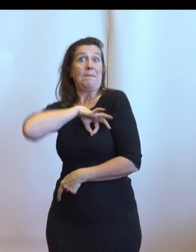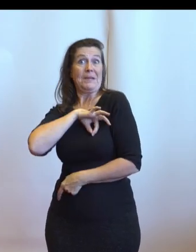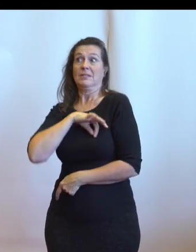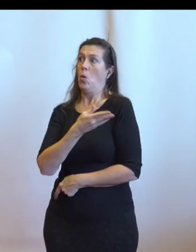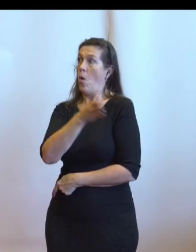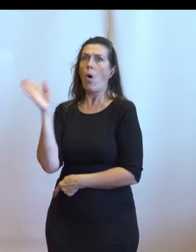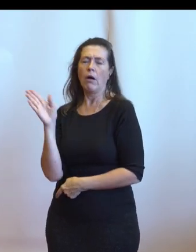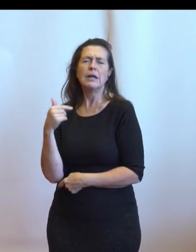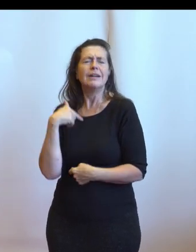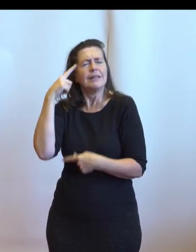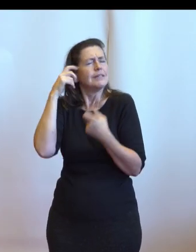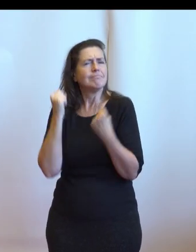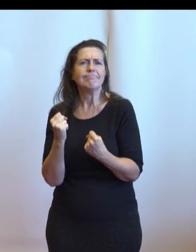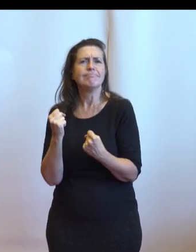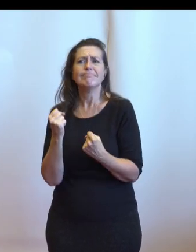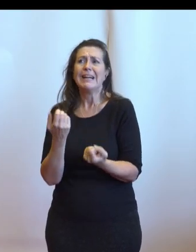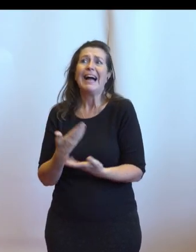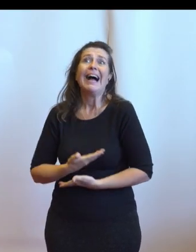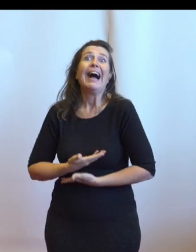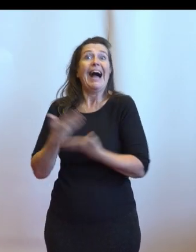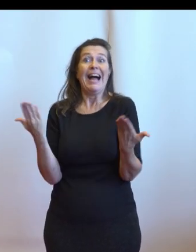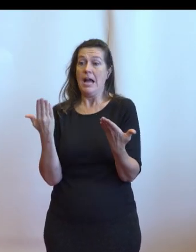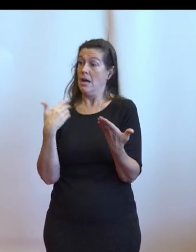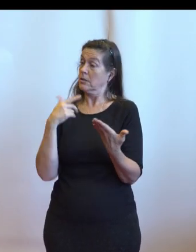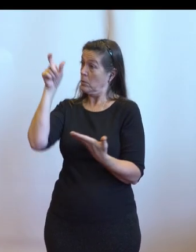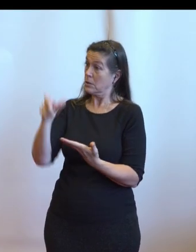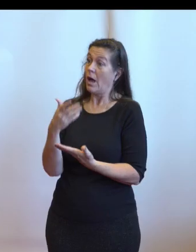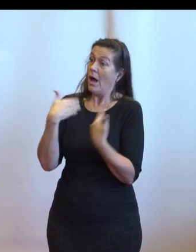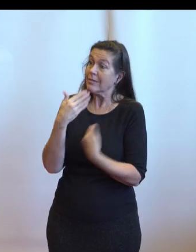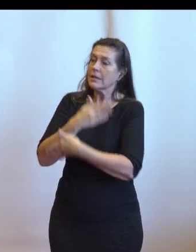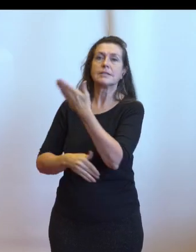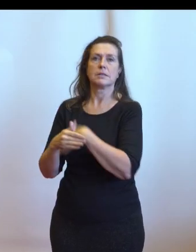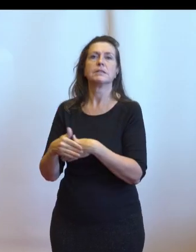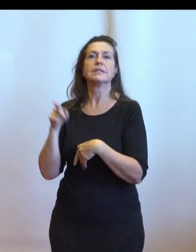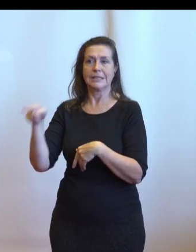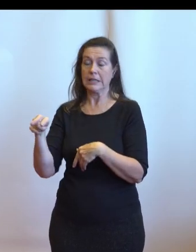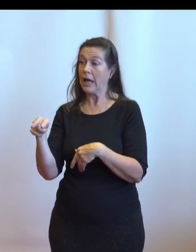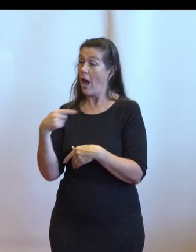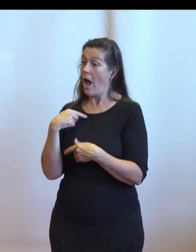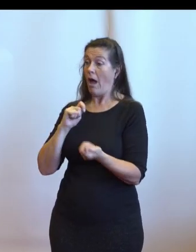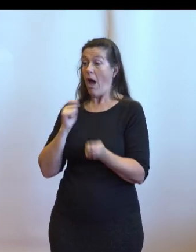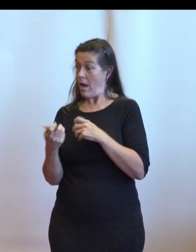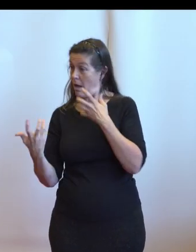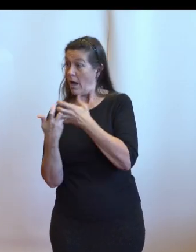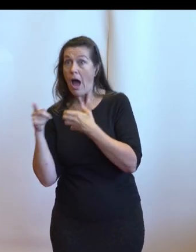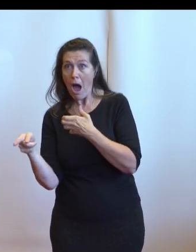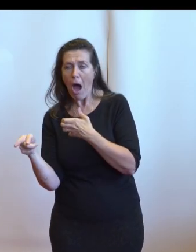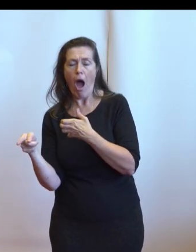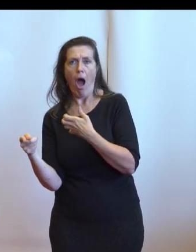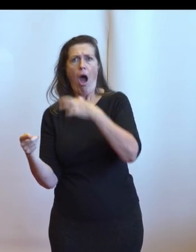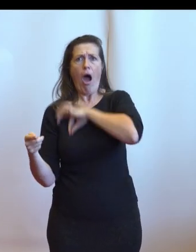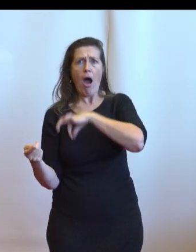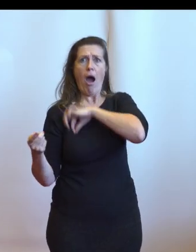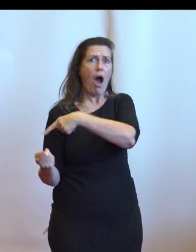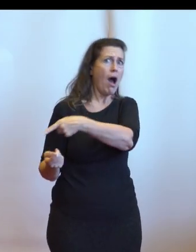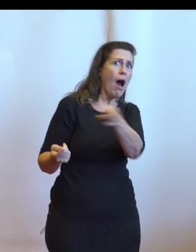really believe that anything that we are going to do for the person with disability is going to benefit any employee. If our applications are